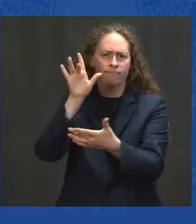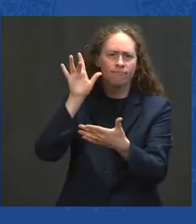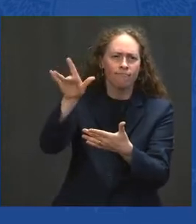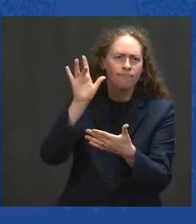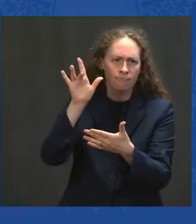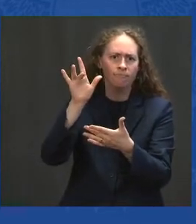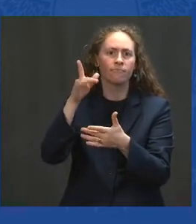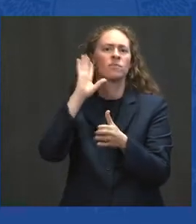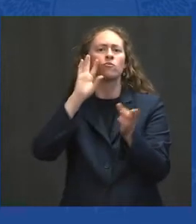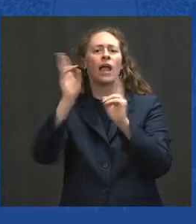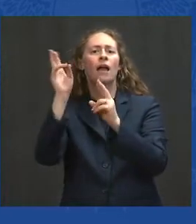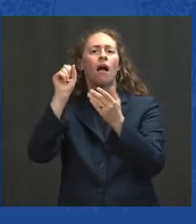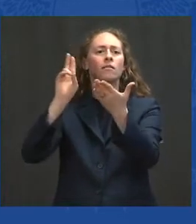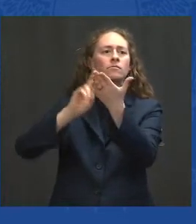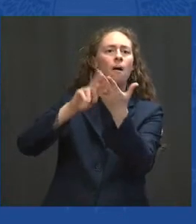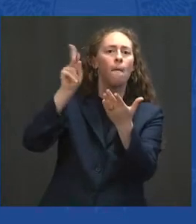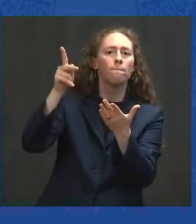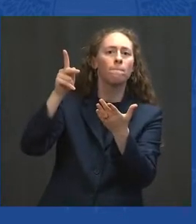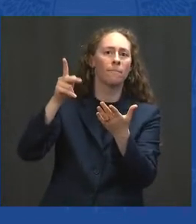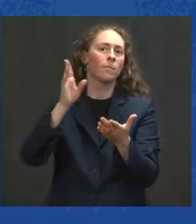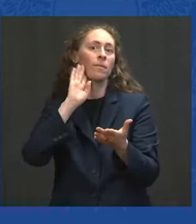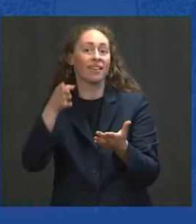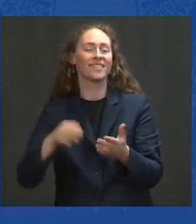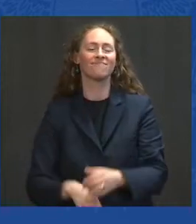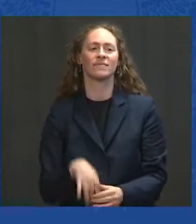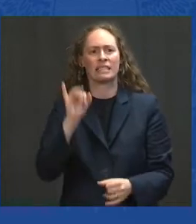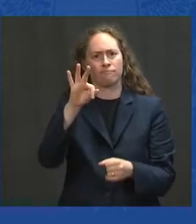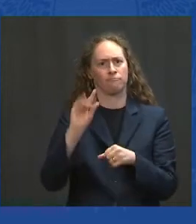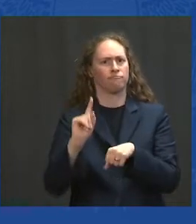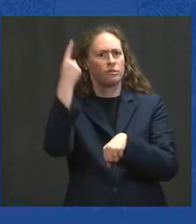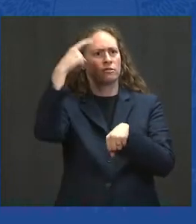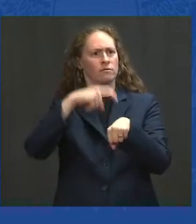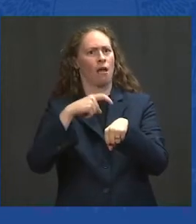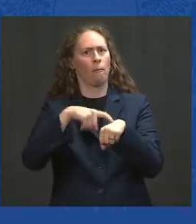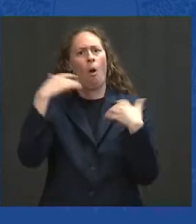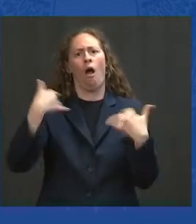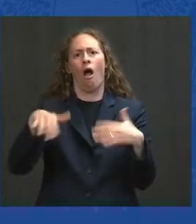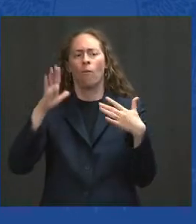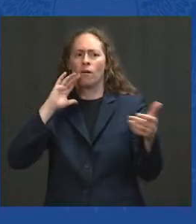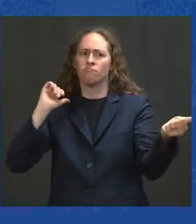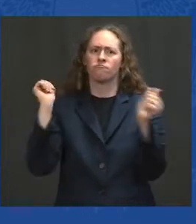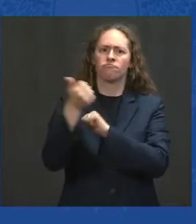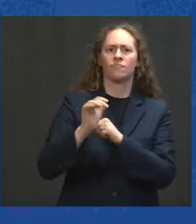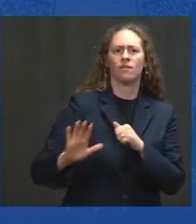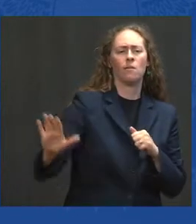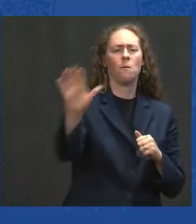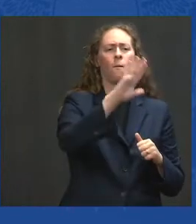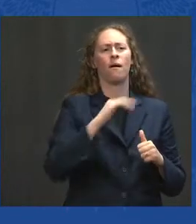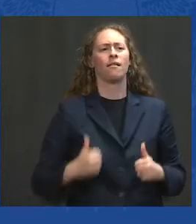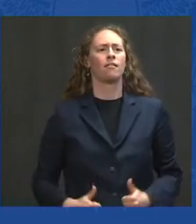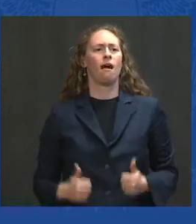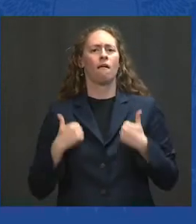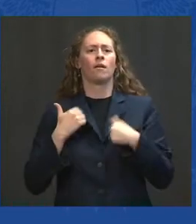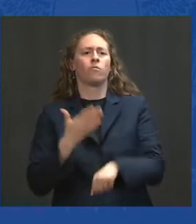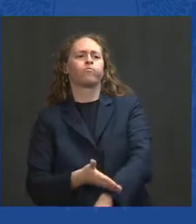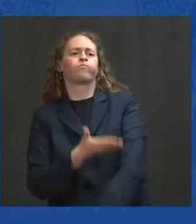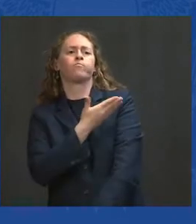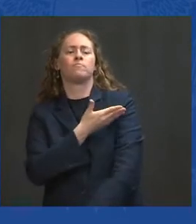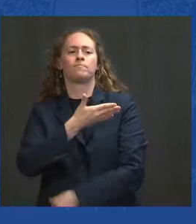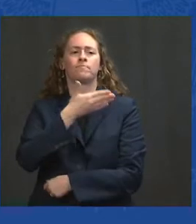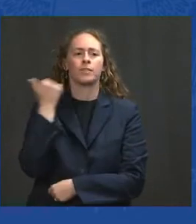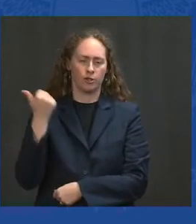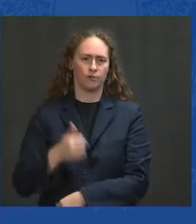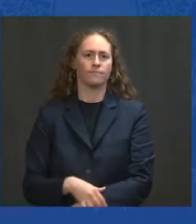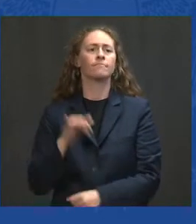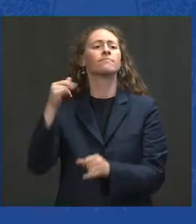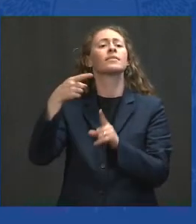time. This can be life-changing for so many families. Because of the way the tax credit was structured, before